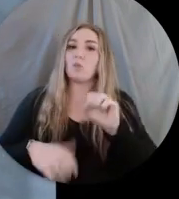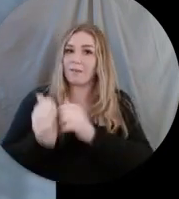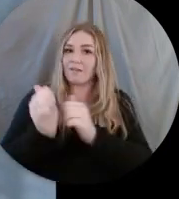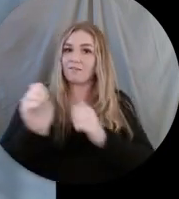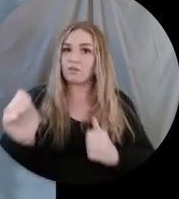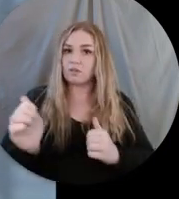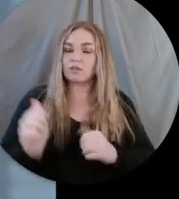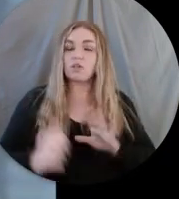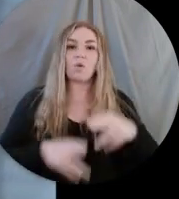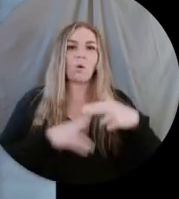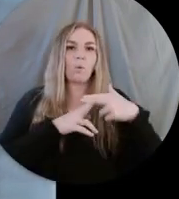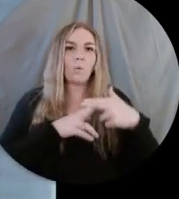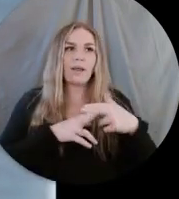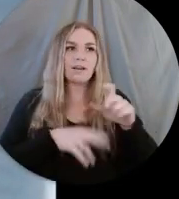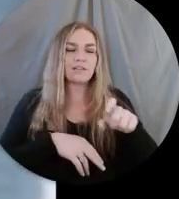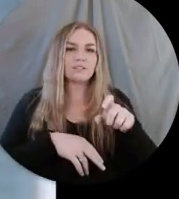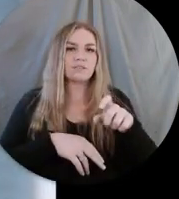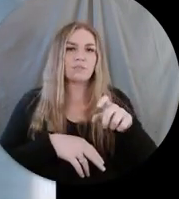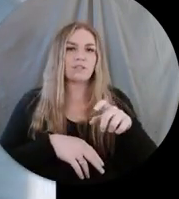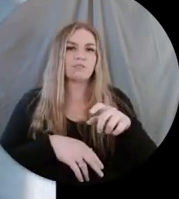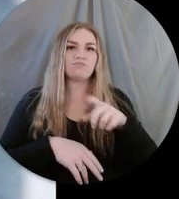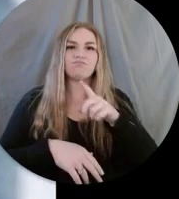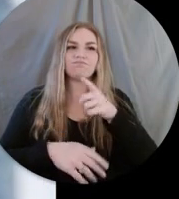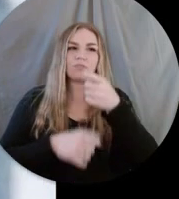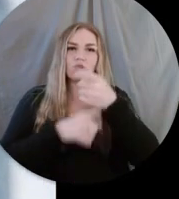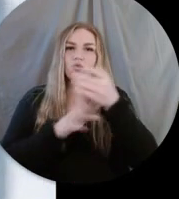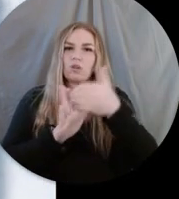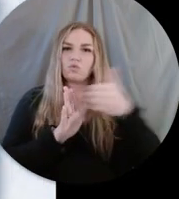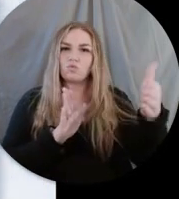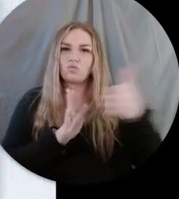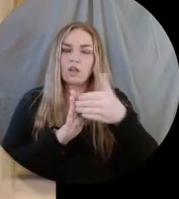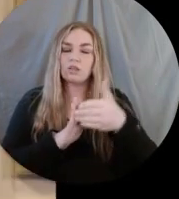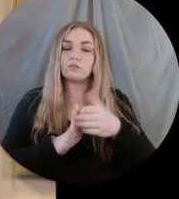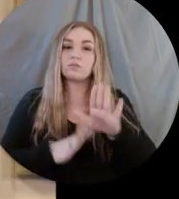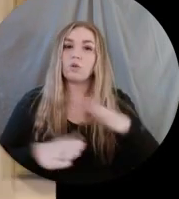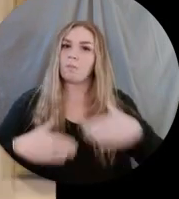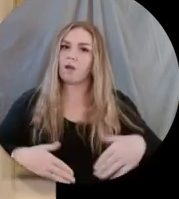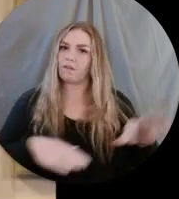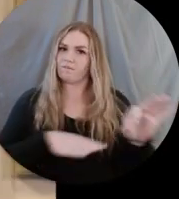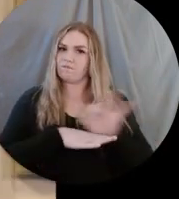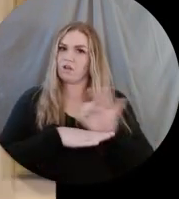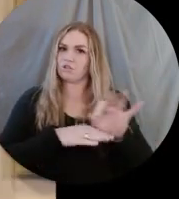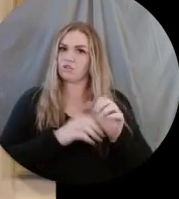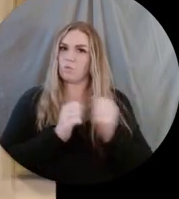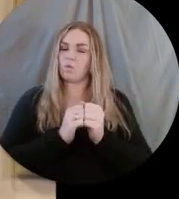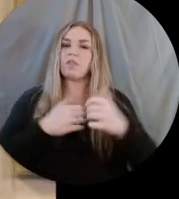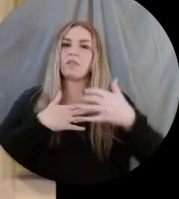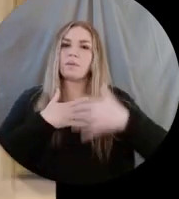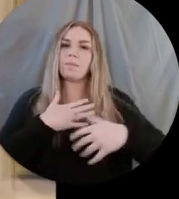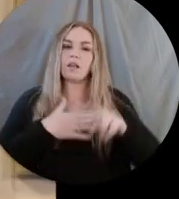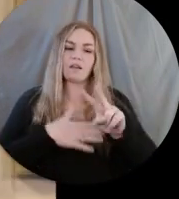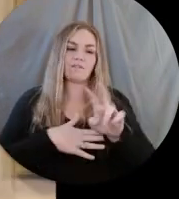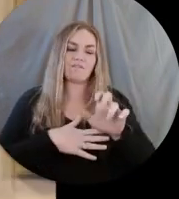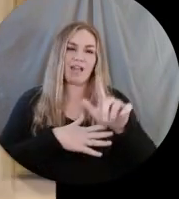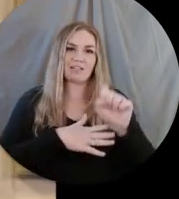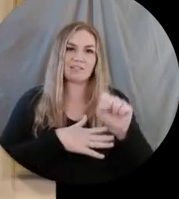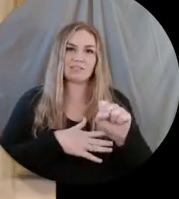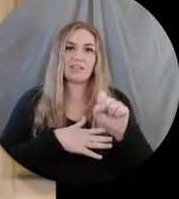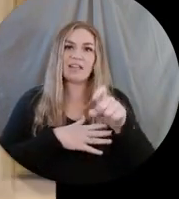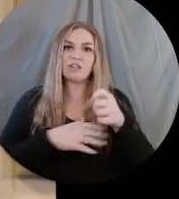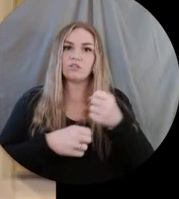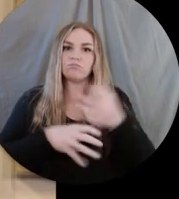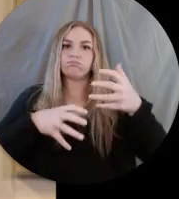have it in the right range. The body functions better that way. Those blood vessels, they have to dilate, they have to constrict